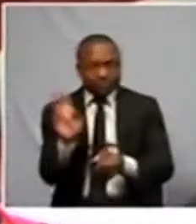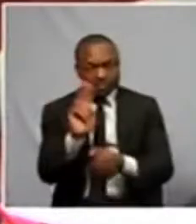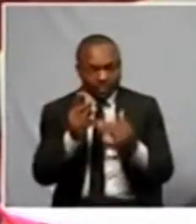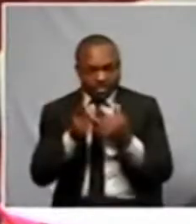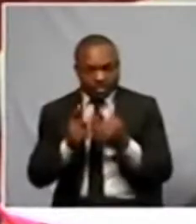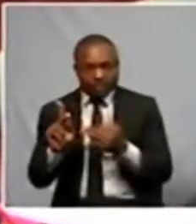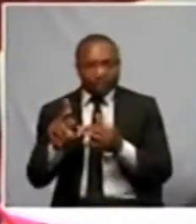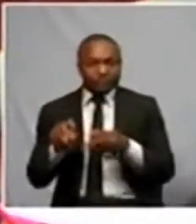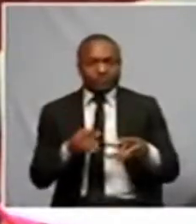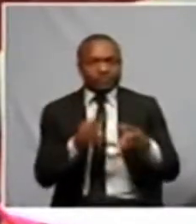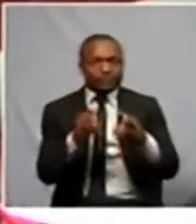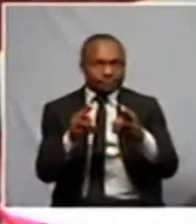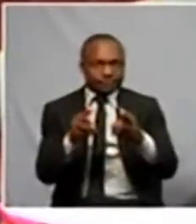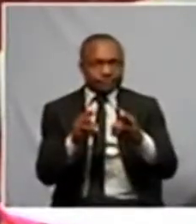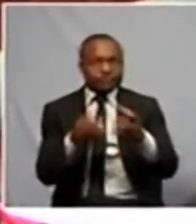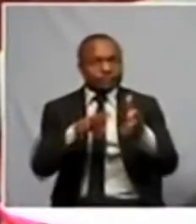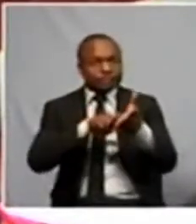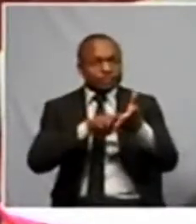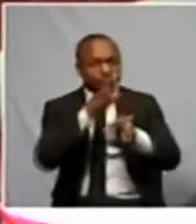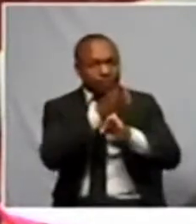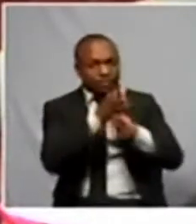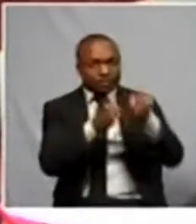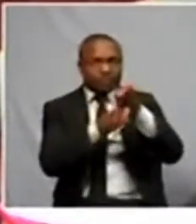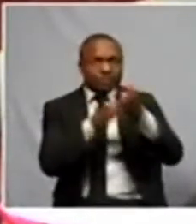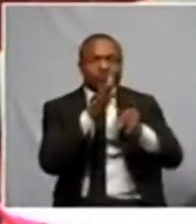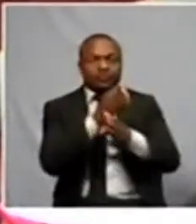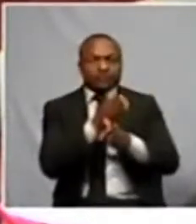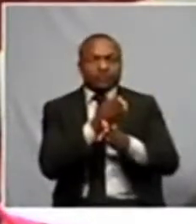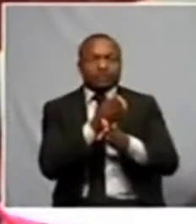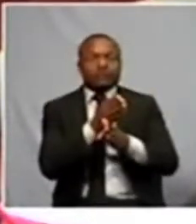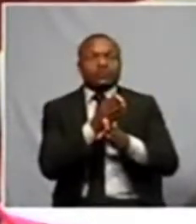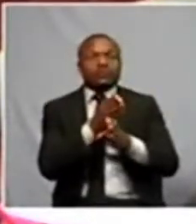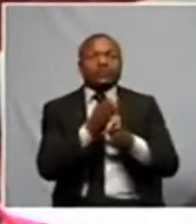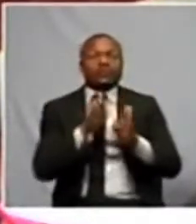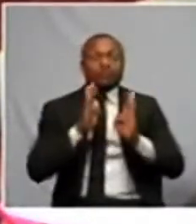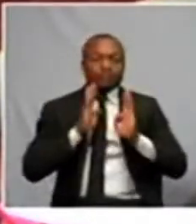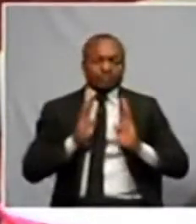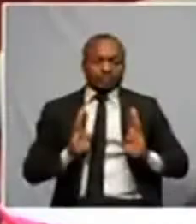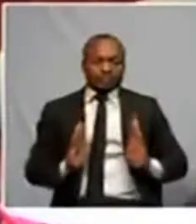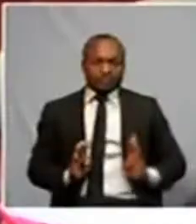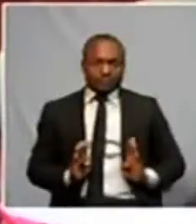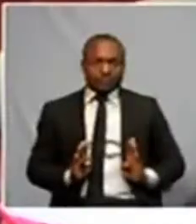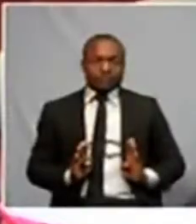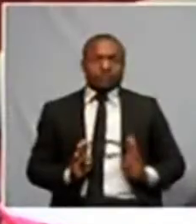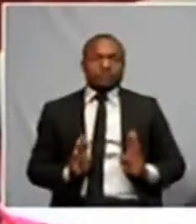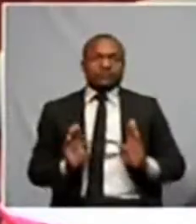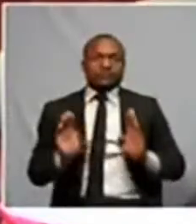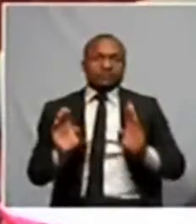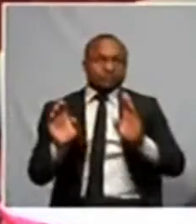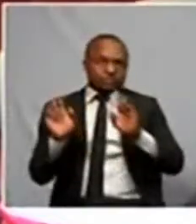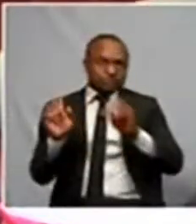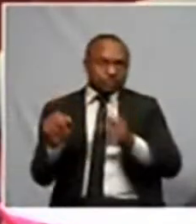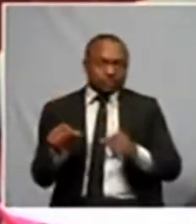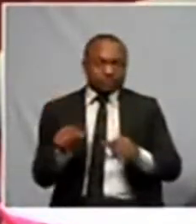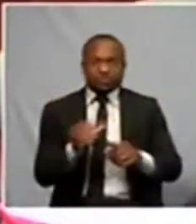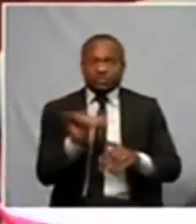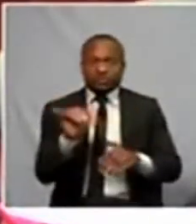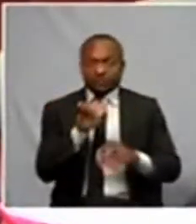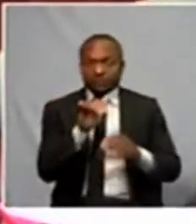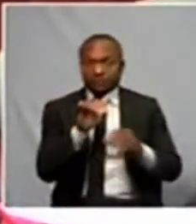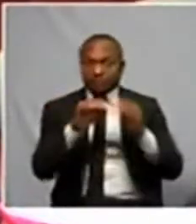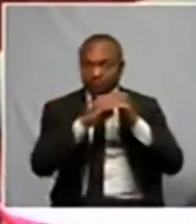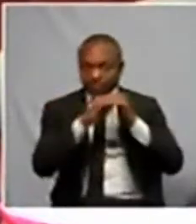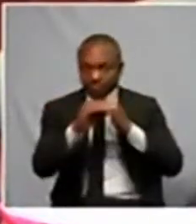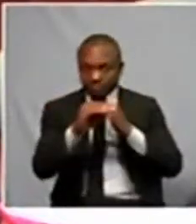measures aimed at rebuilding the stock to a biologically sustainable level. Article 5